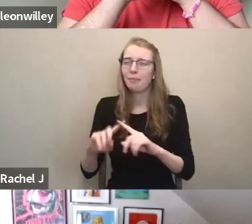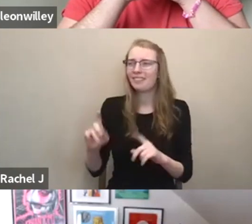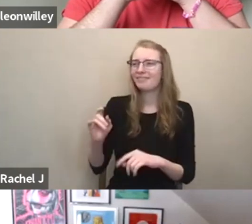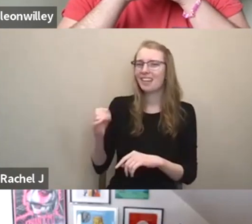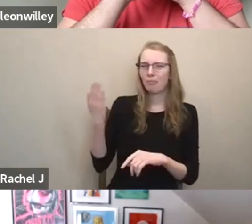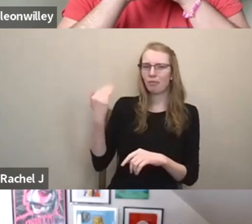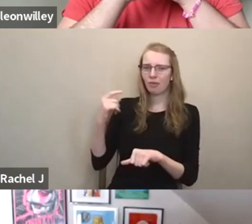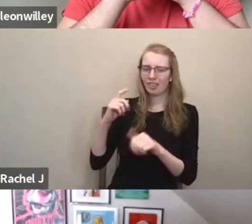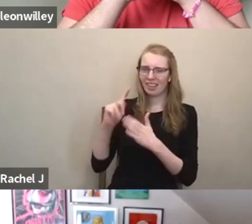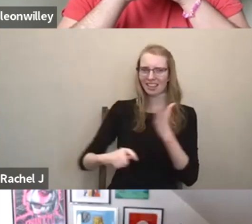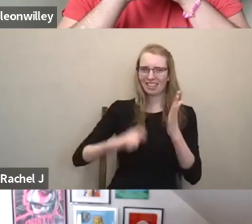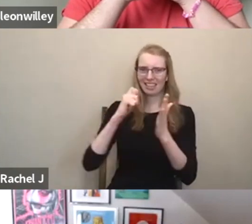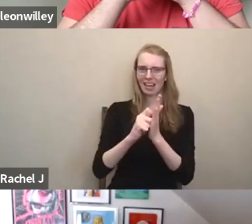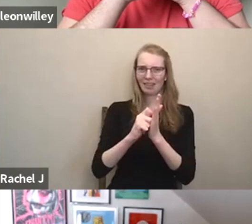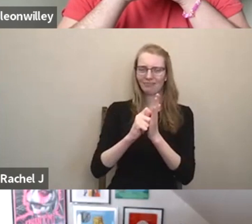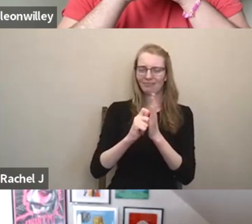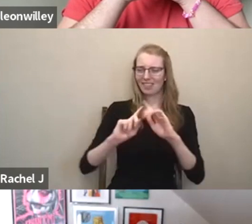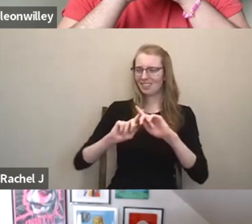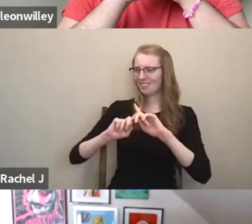I think it's so silly.